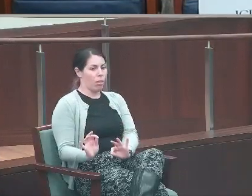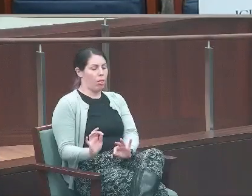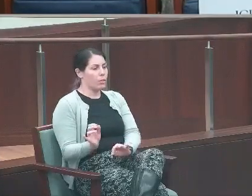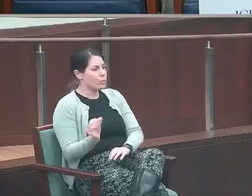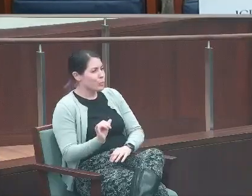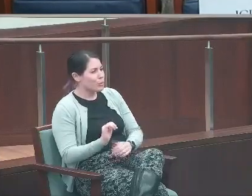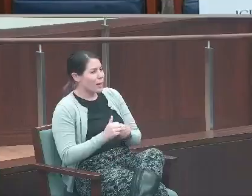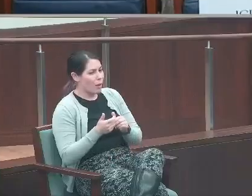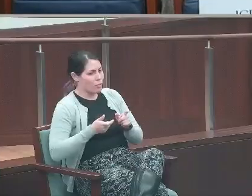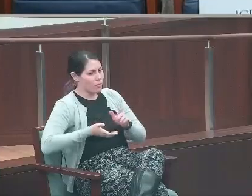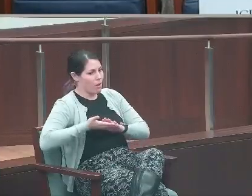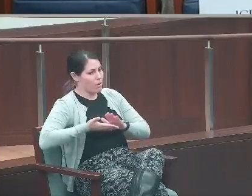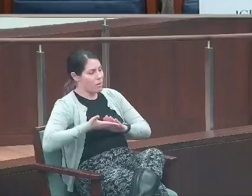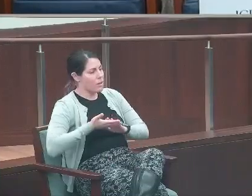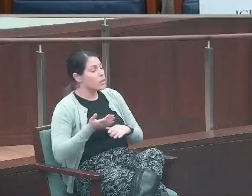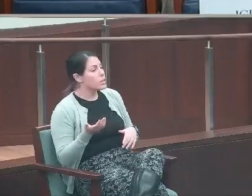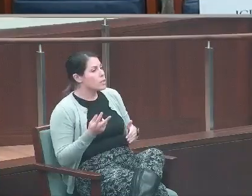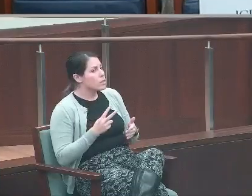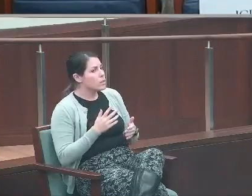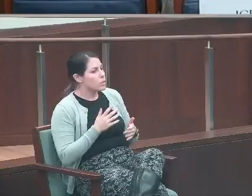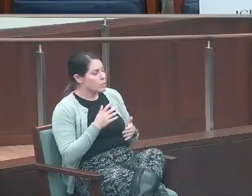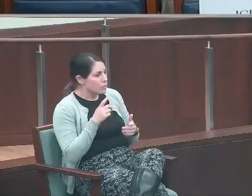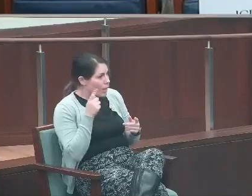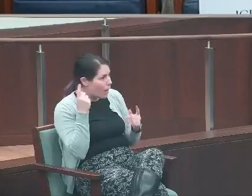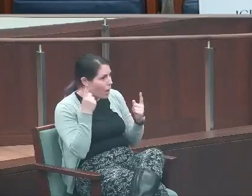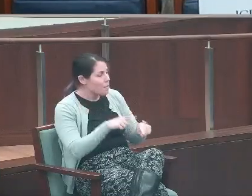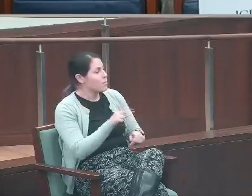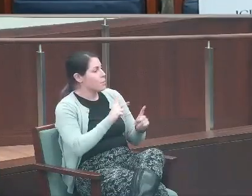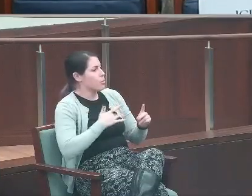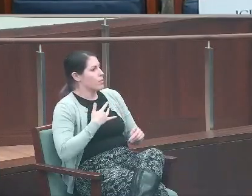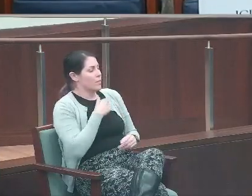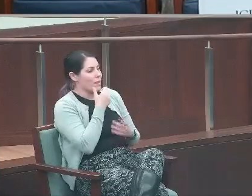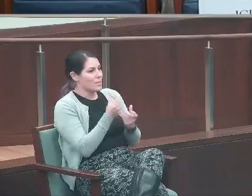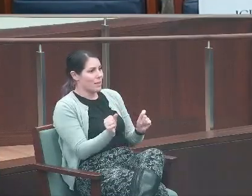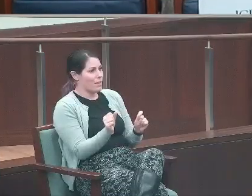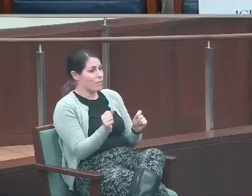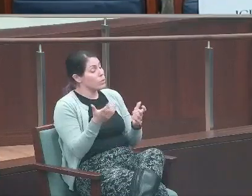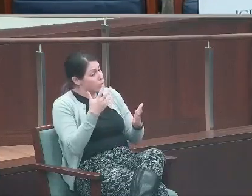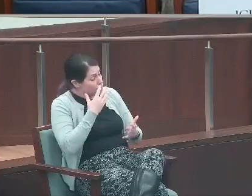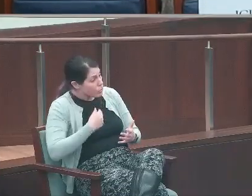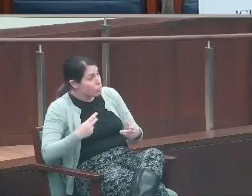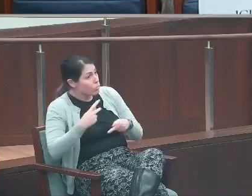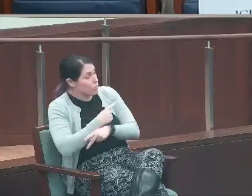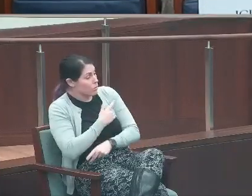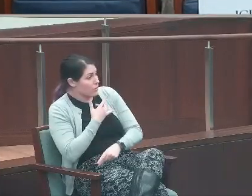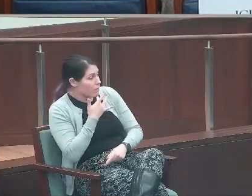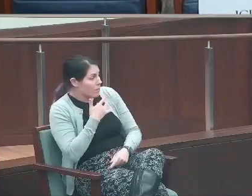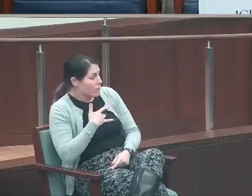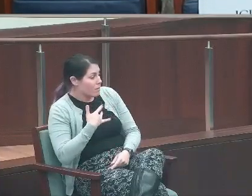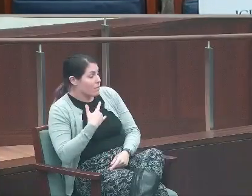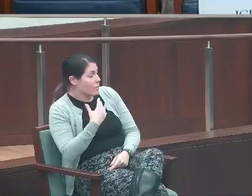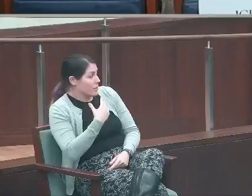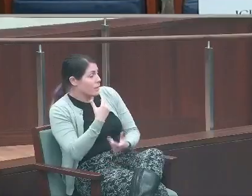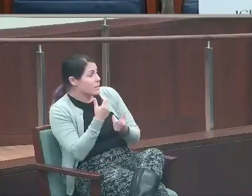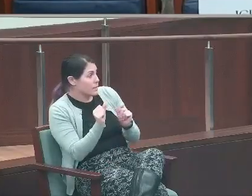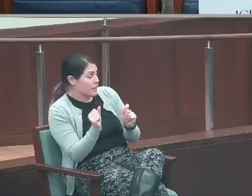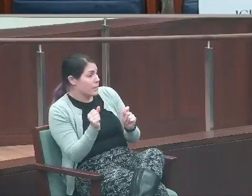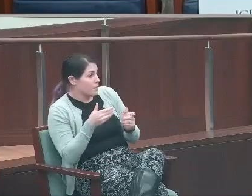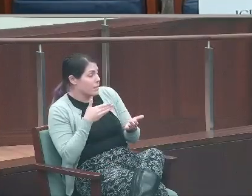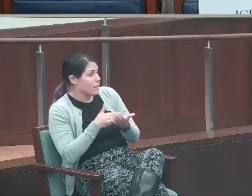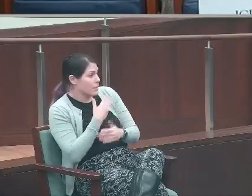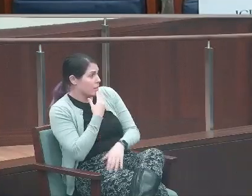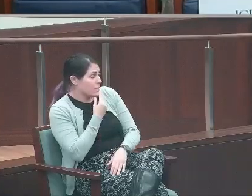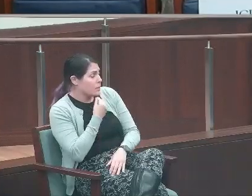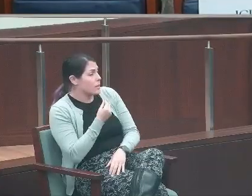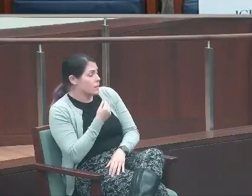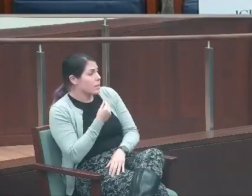is undermined, it makes things less safe for Jews in a way that is ultimately going to not only increase anti-Semitism, but cut to the